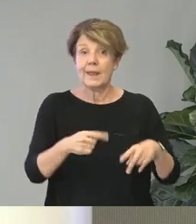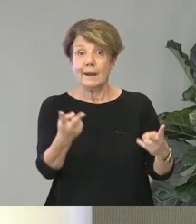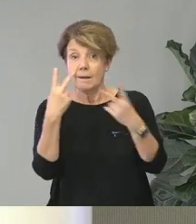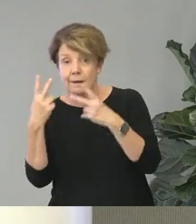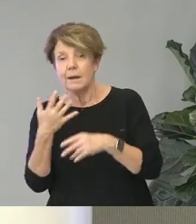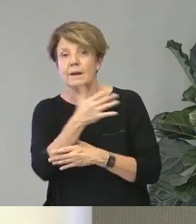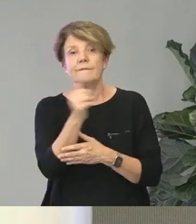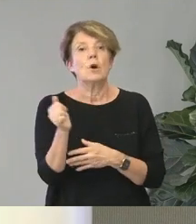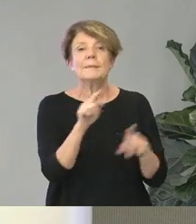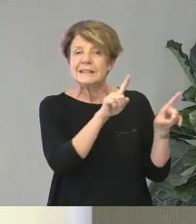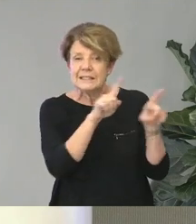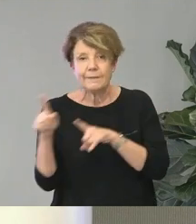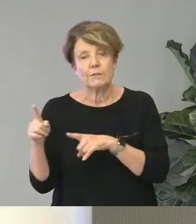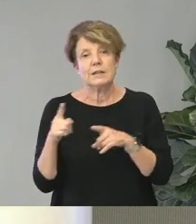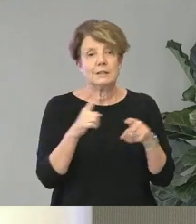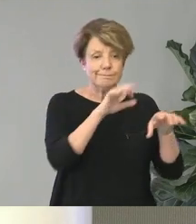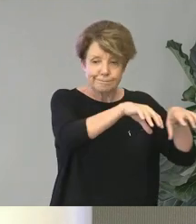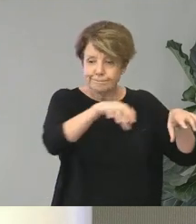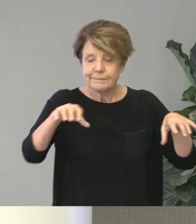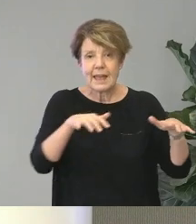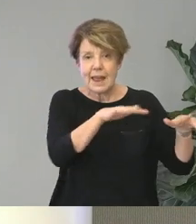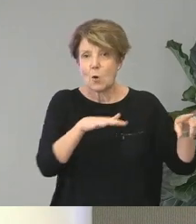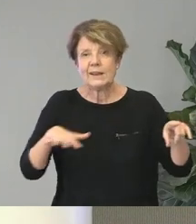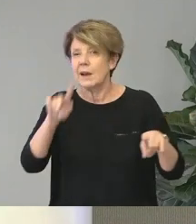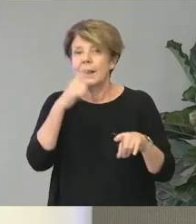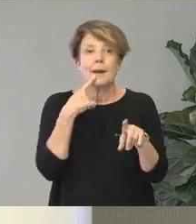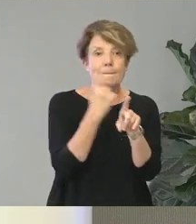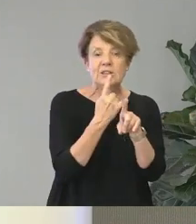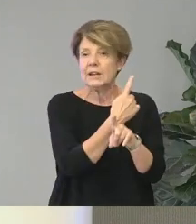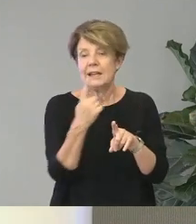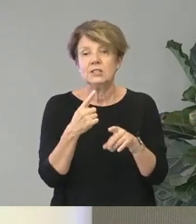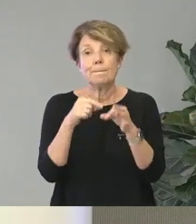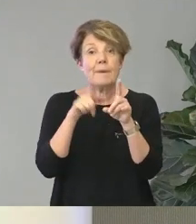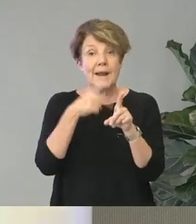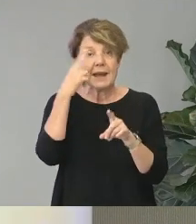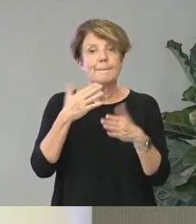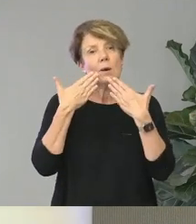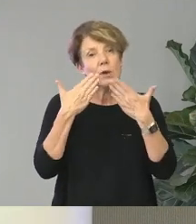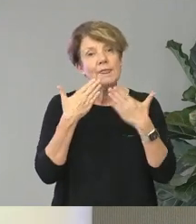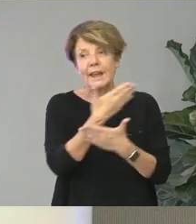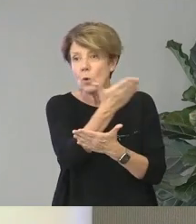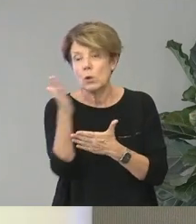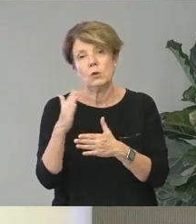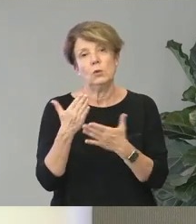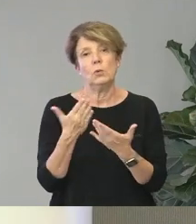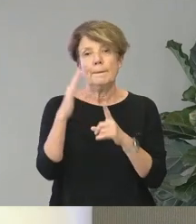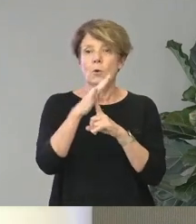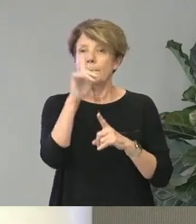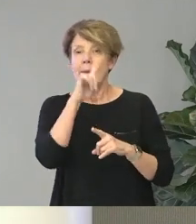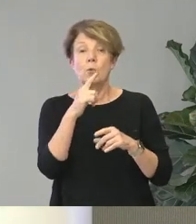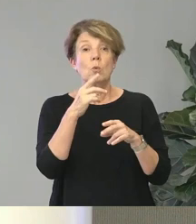sectors, too many to single out by name in the time we have available, but I thank you, we thank you for